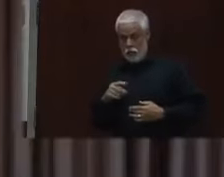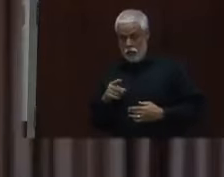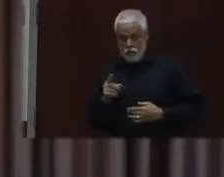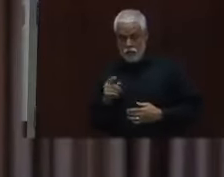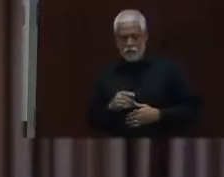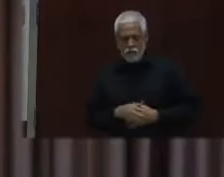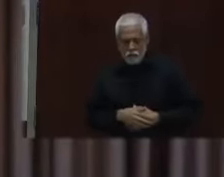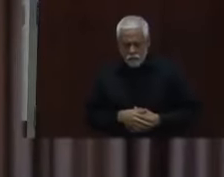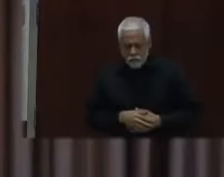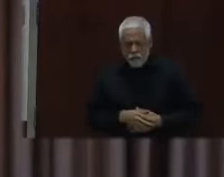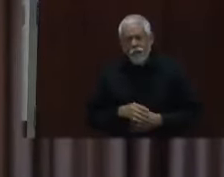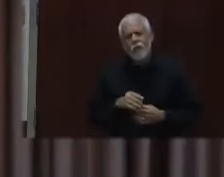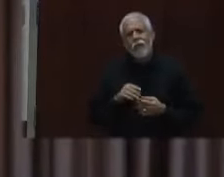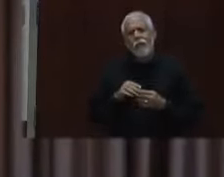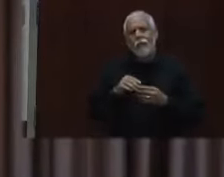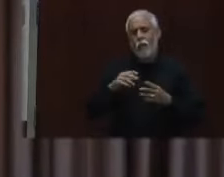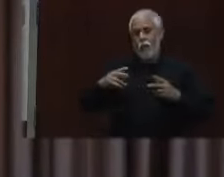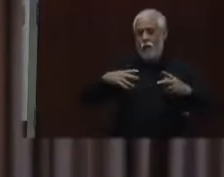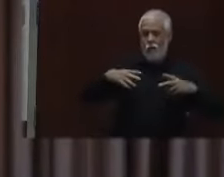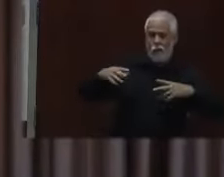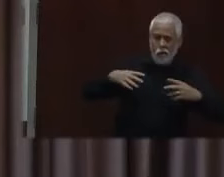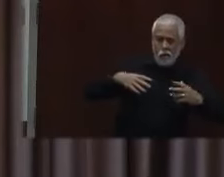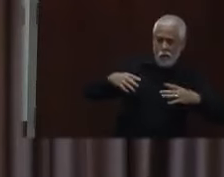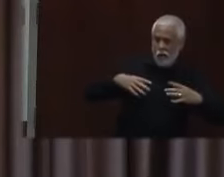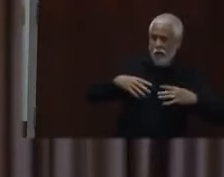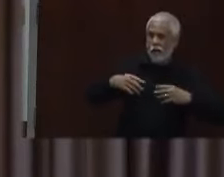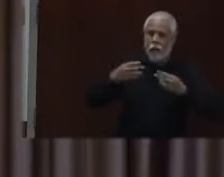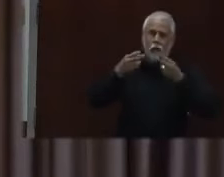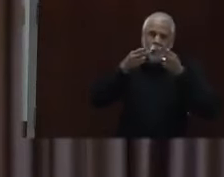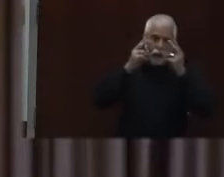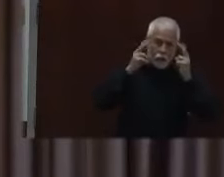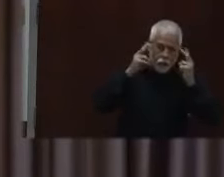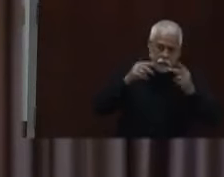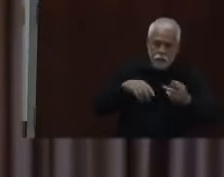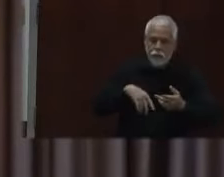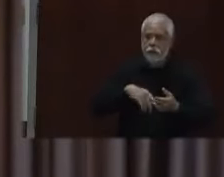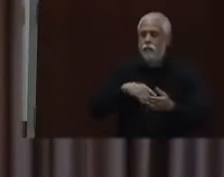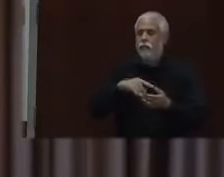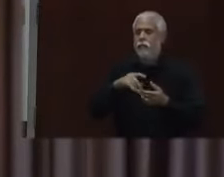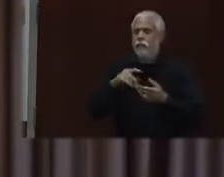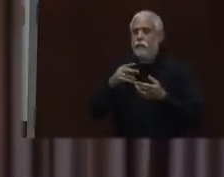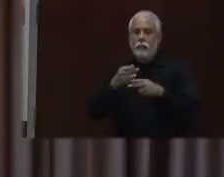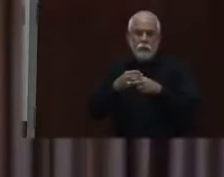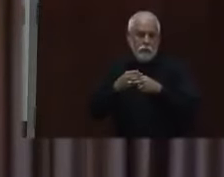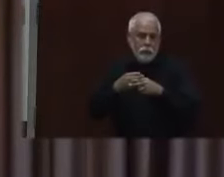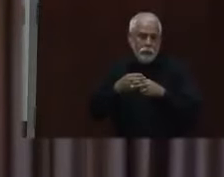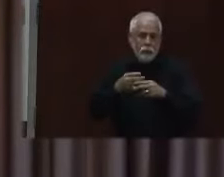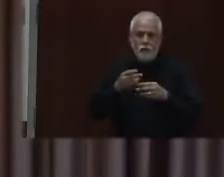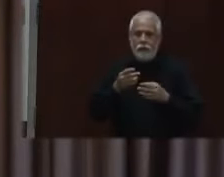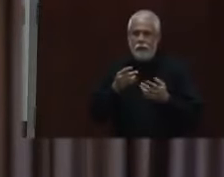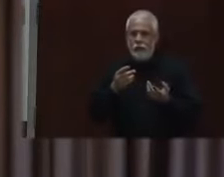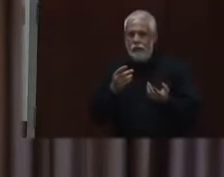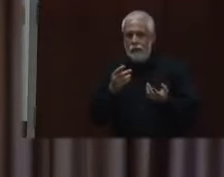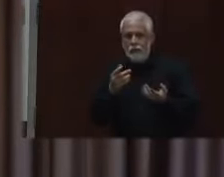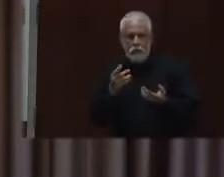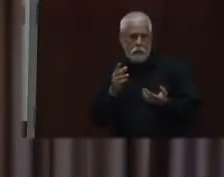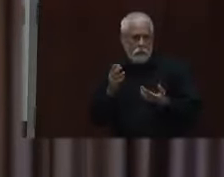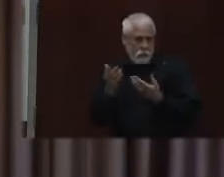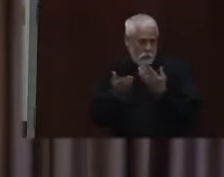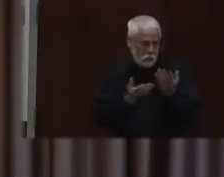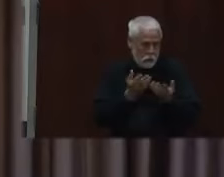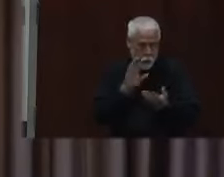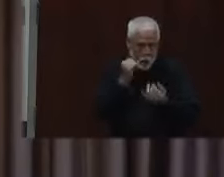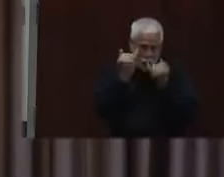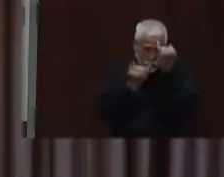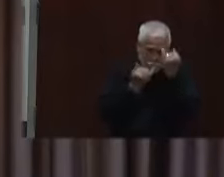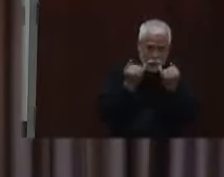ask have to do with holidays. So Halloween is coming up, and would appreciate hearing any thoughts from